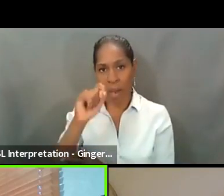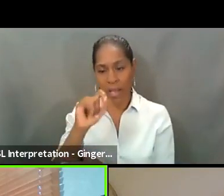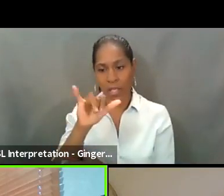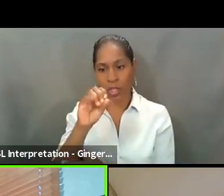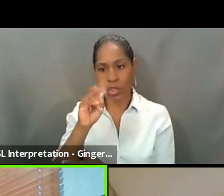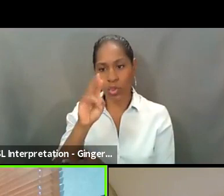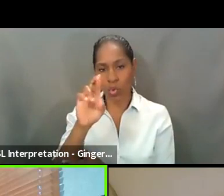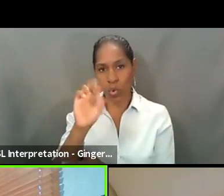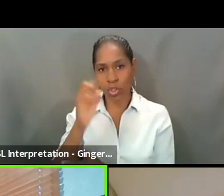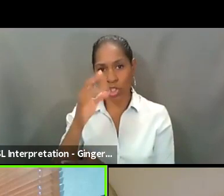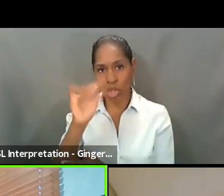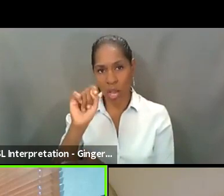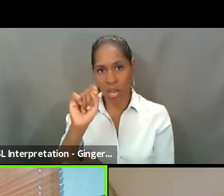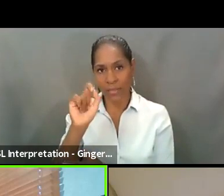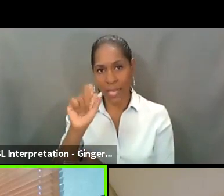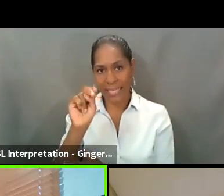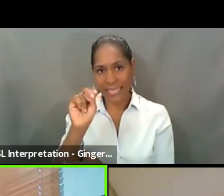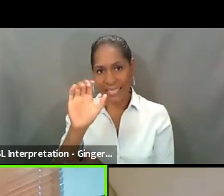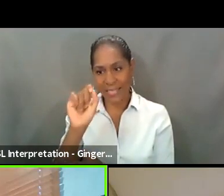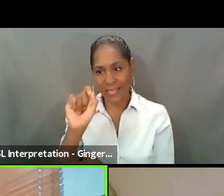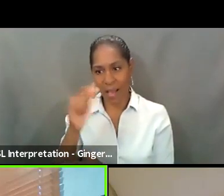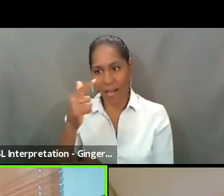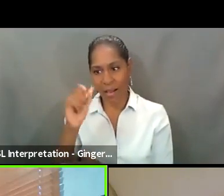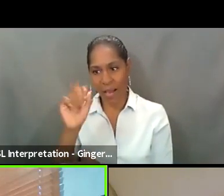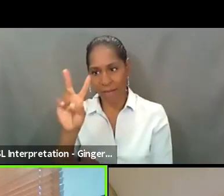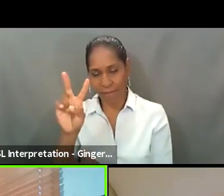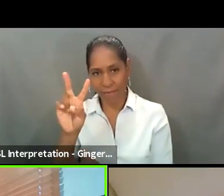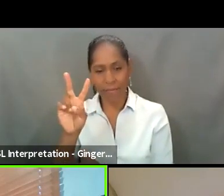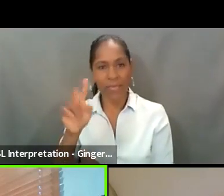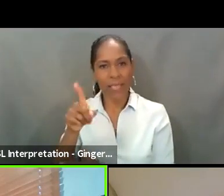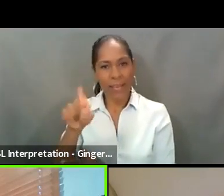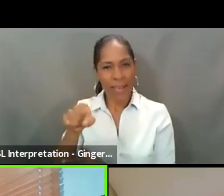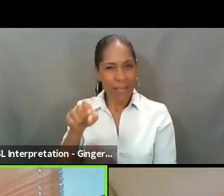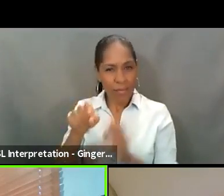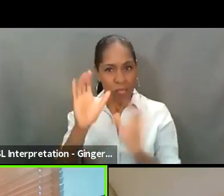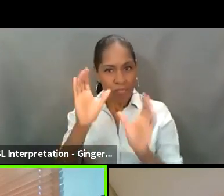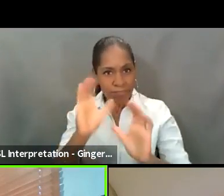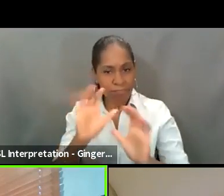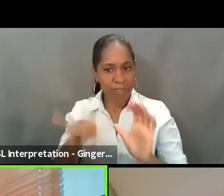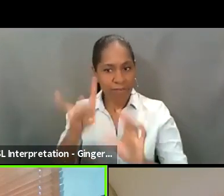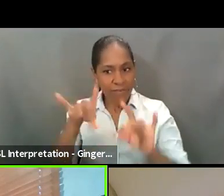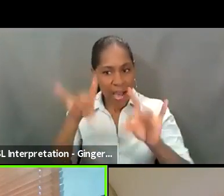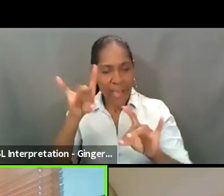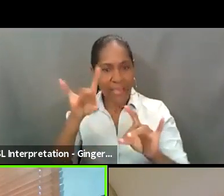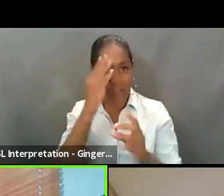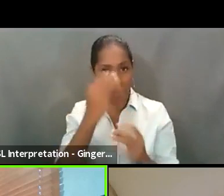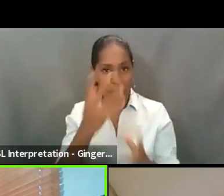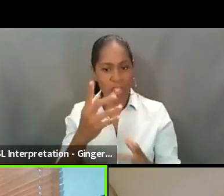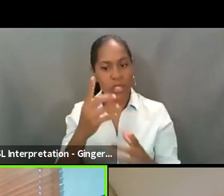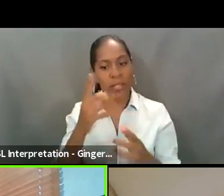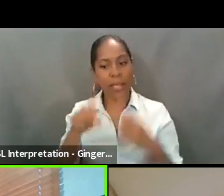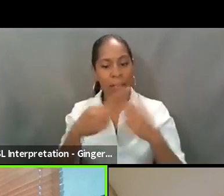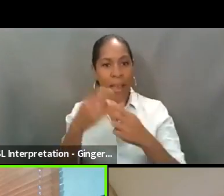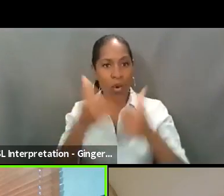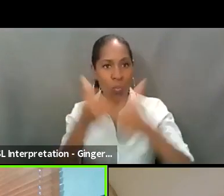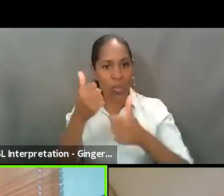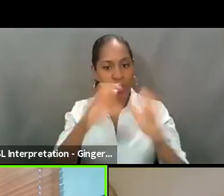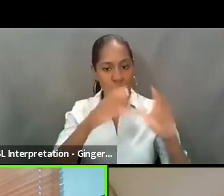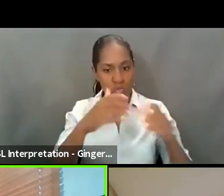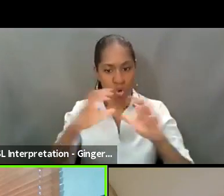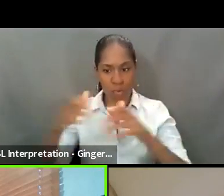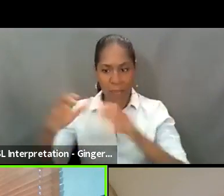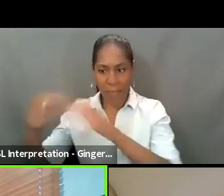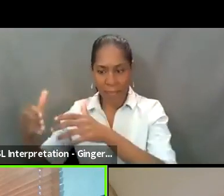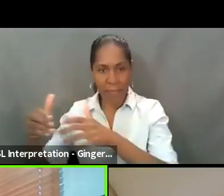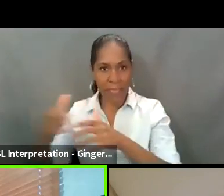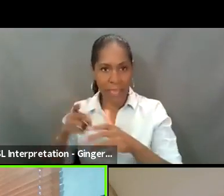yourshot.nc.gov and find, information about which group they belong to, or where